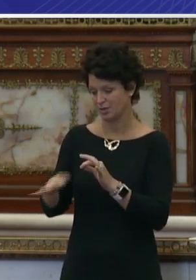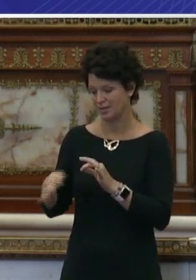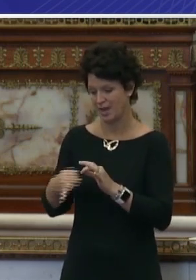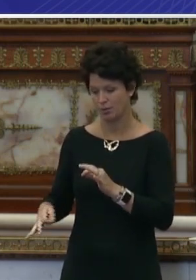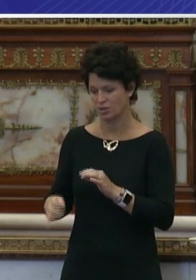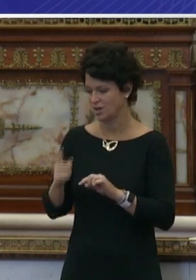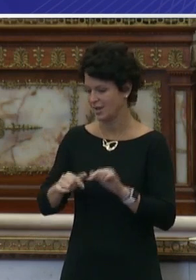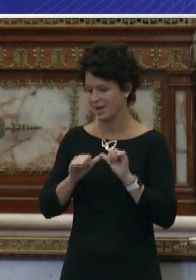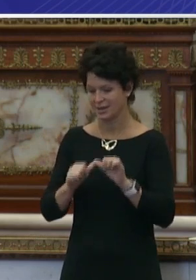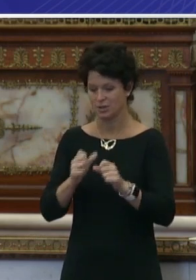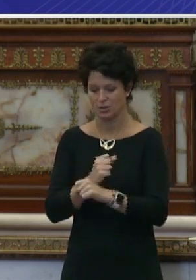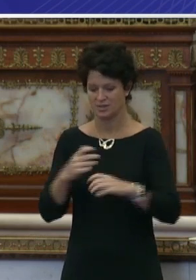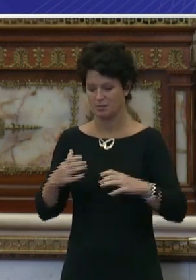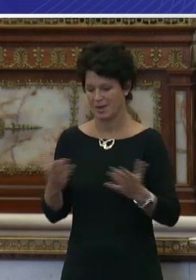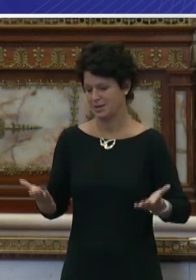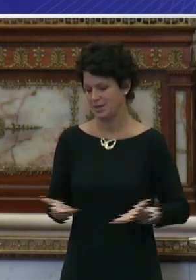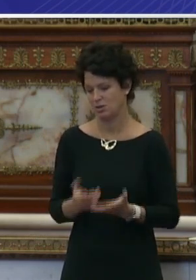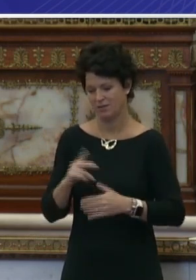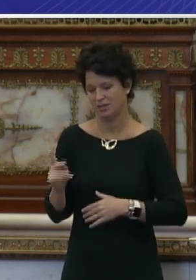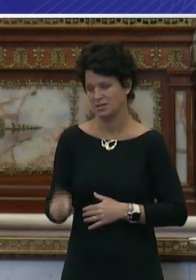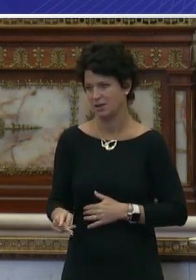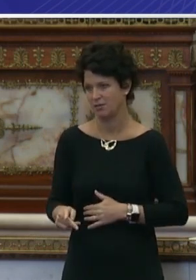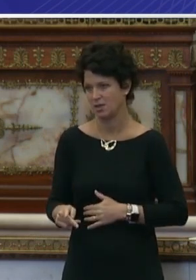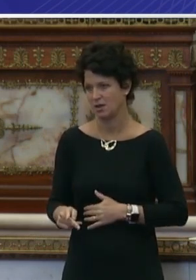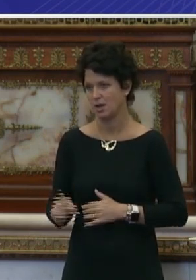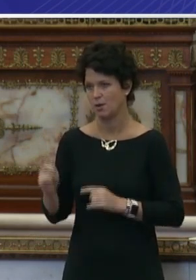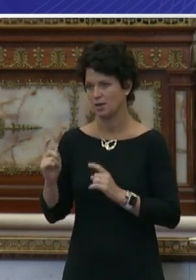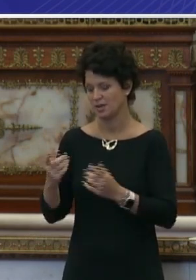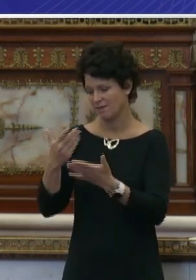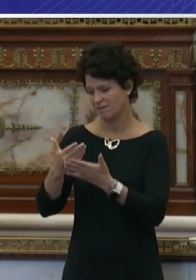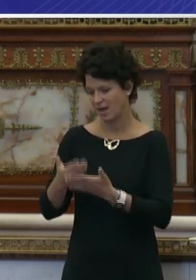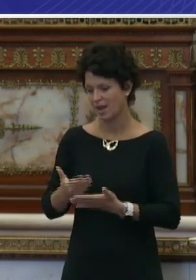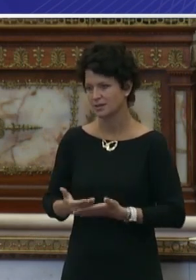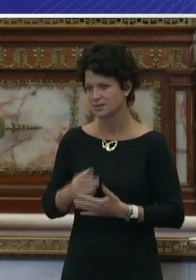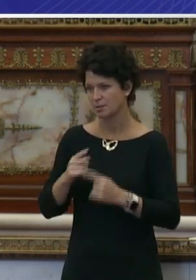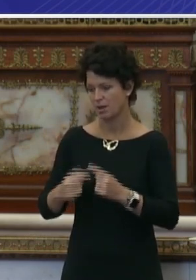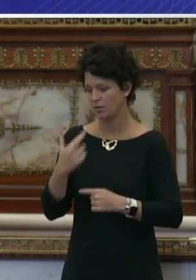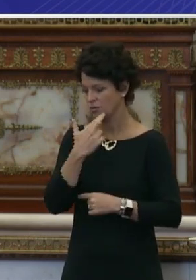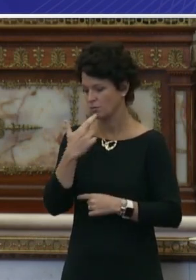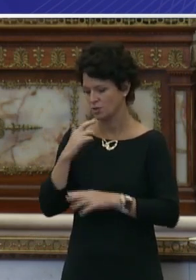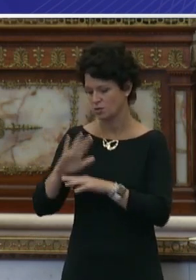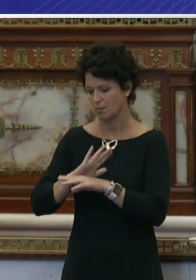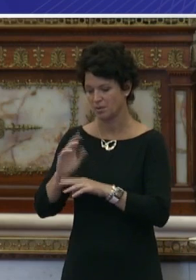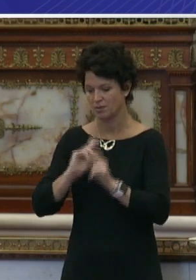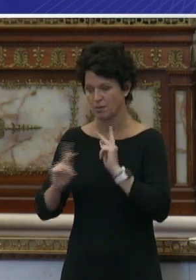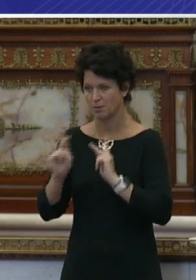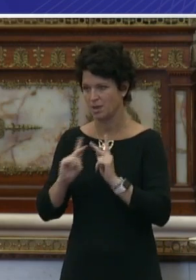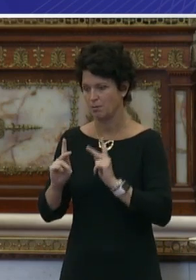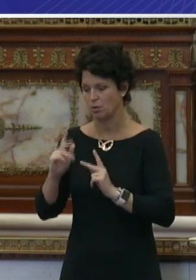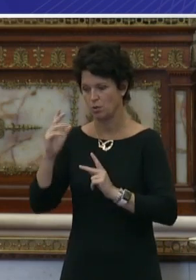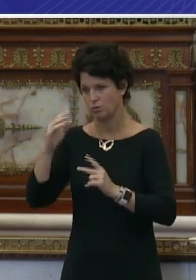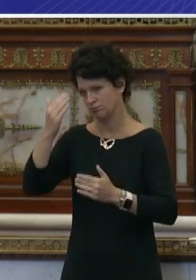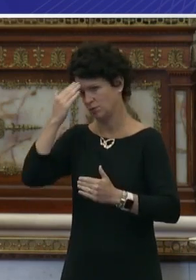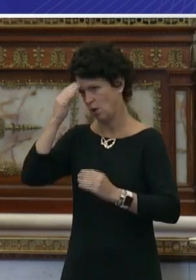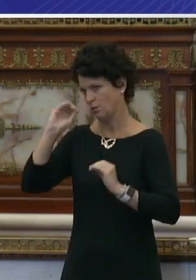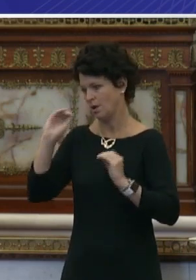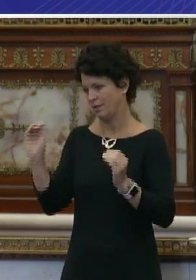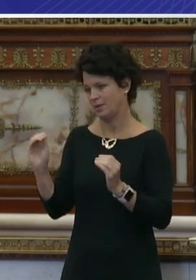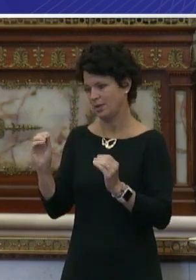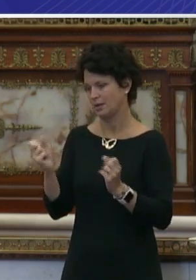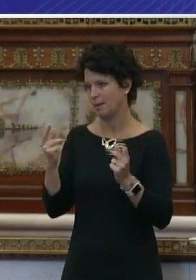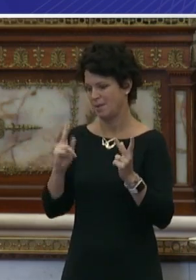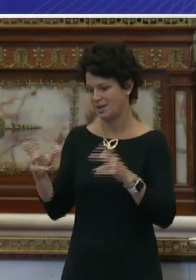not be continuing to expand in Philadelphia. I want to give some facts on the restaurant industry for people that do not have experience, like many